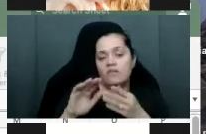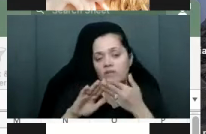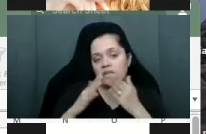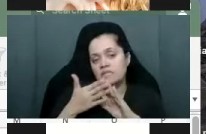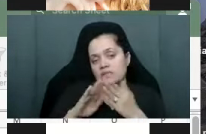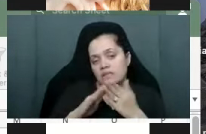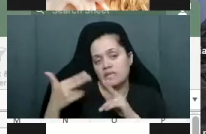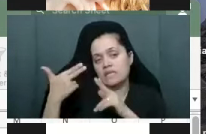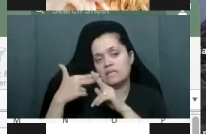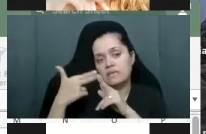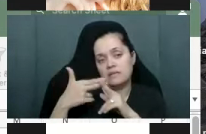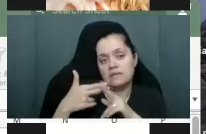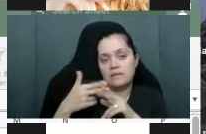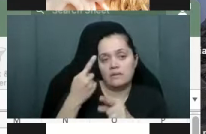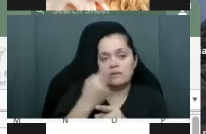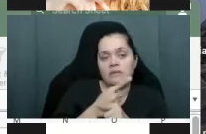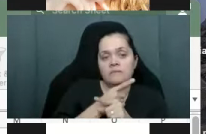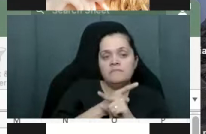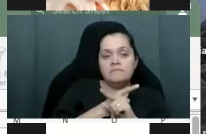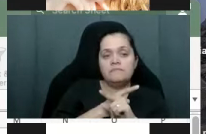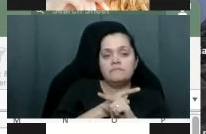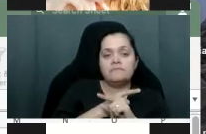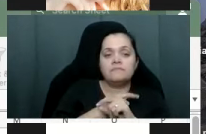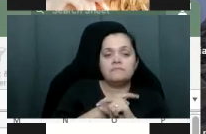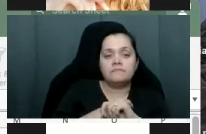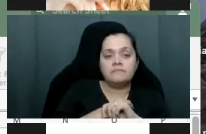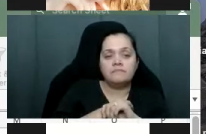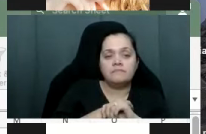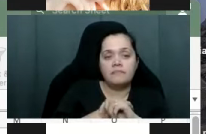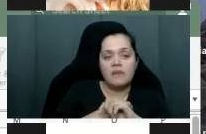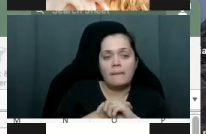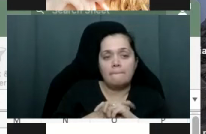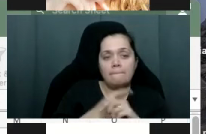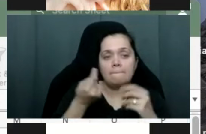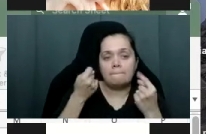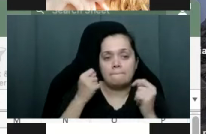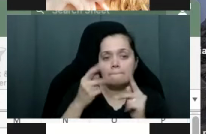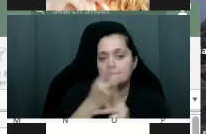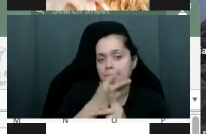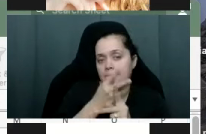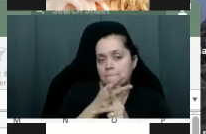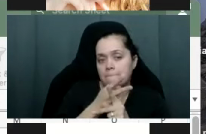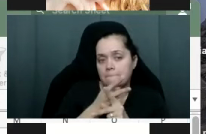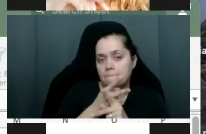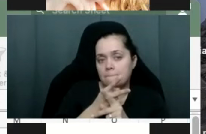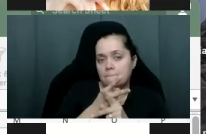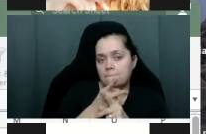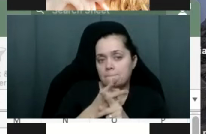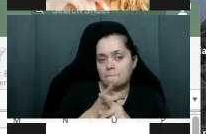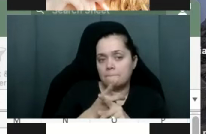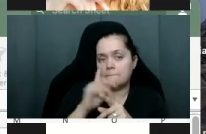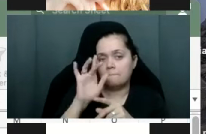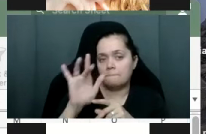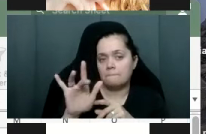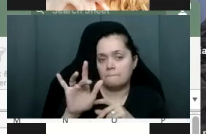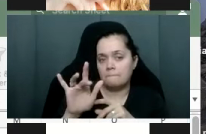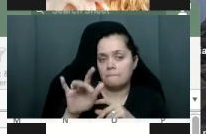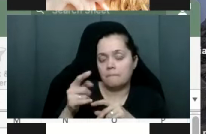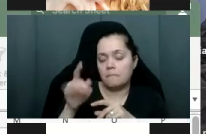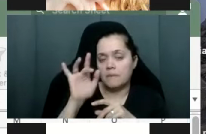named. Okay, so we can try to figure out where they are. So we click here on one of